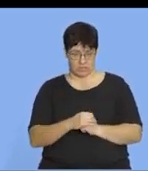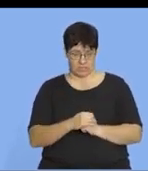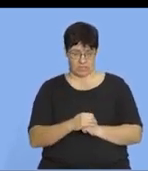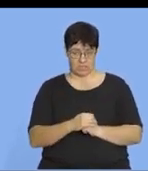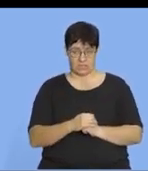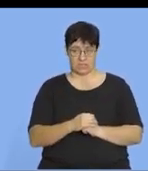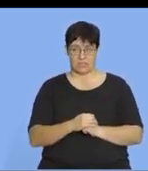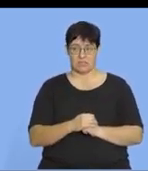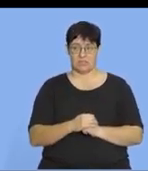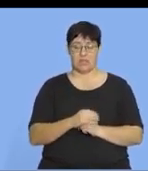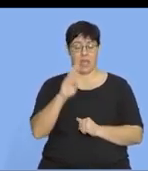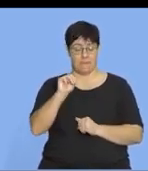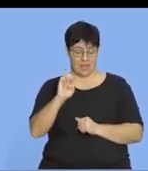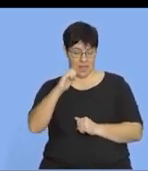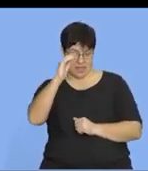Earth,